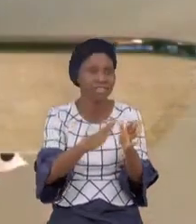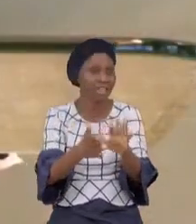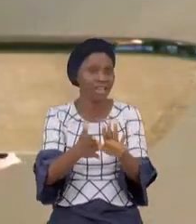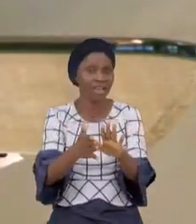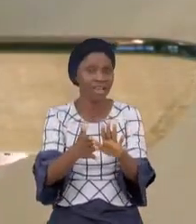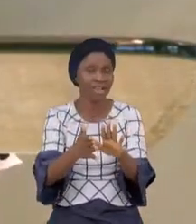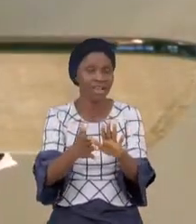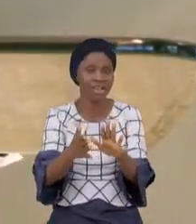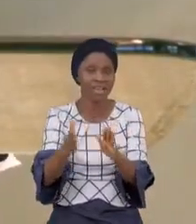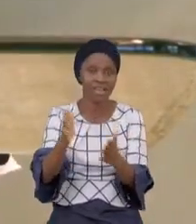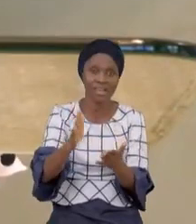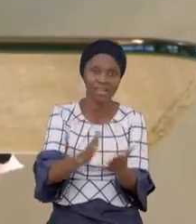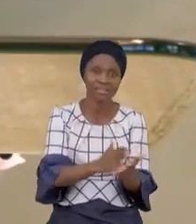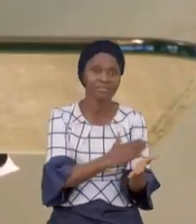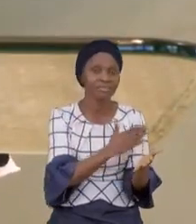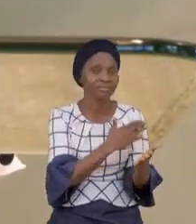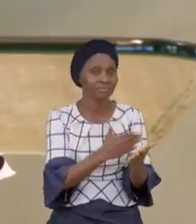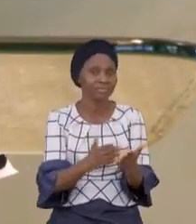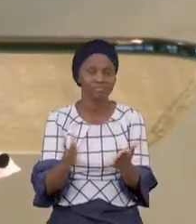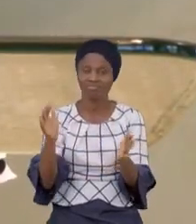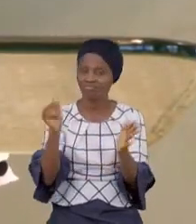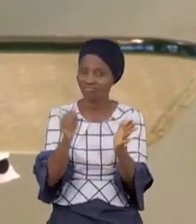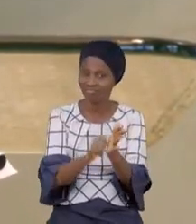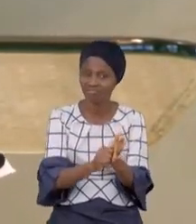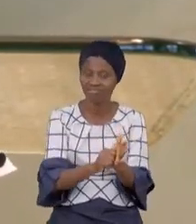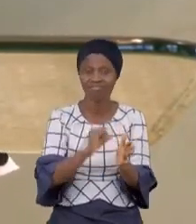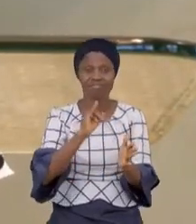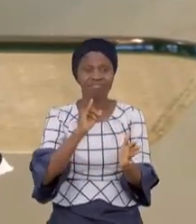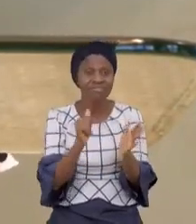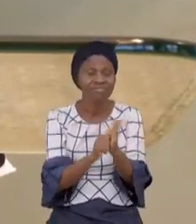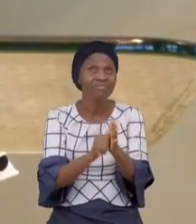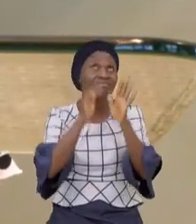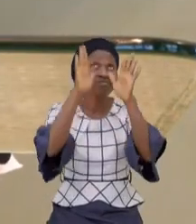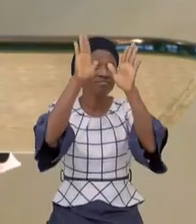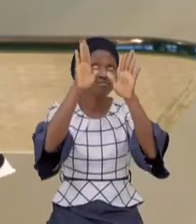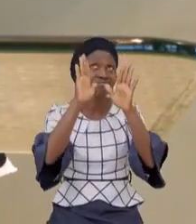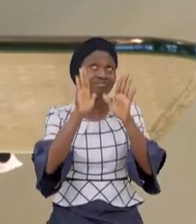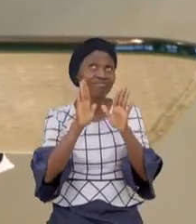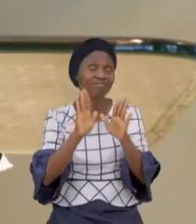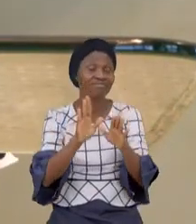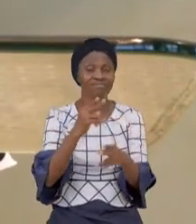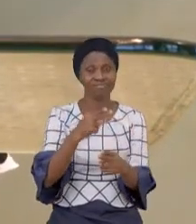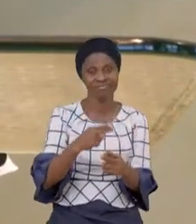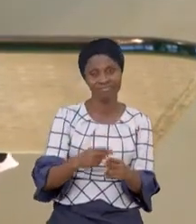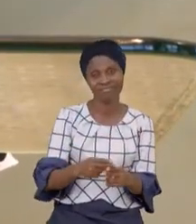never die. That wonderful name,